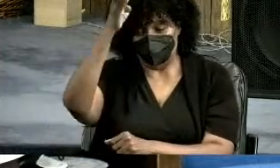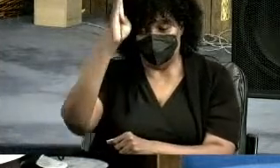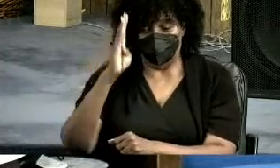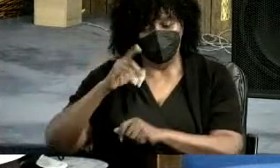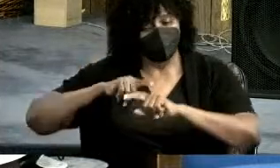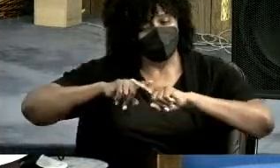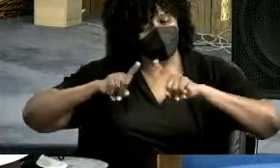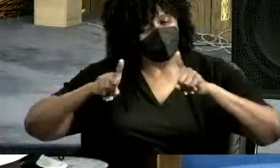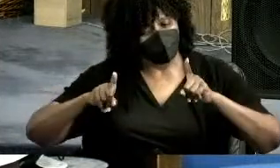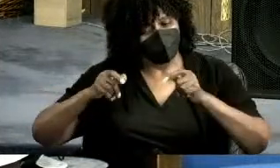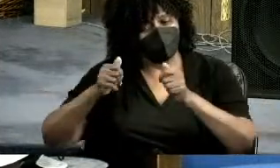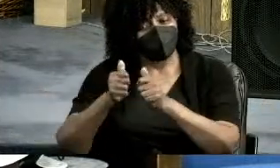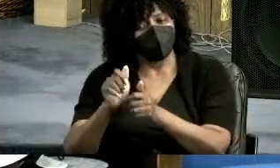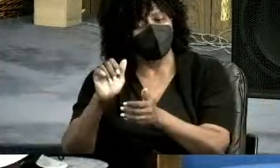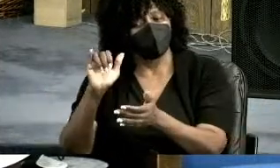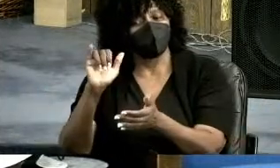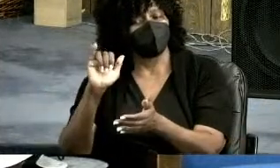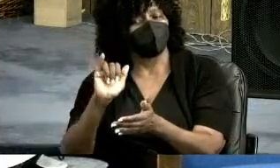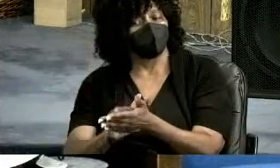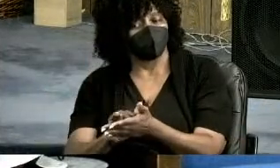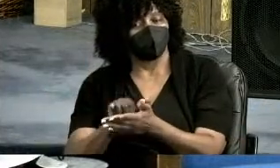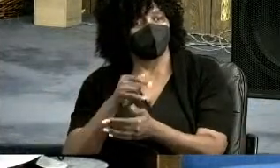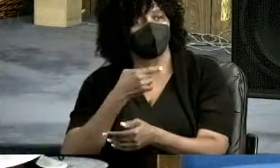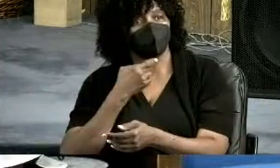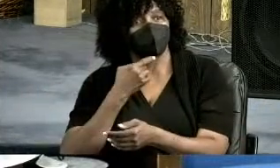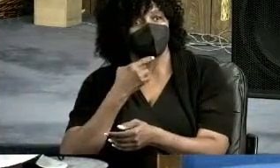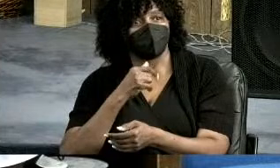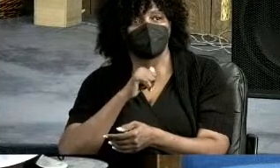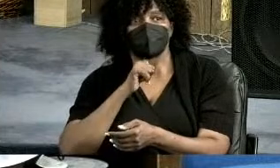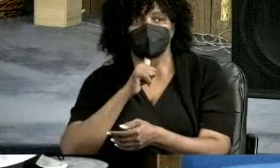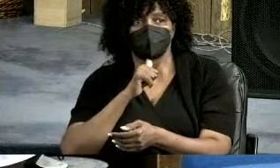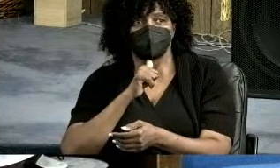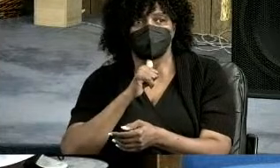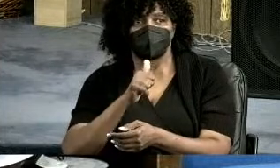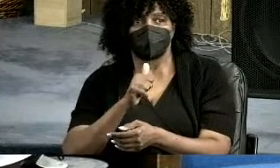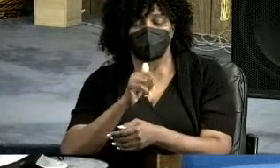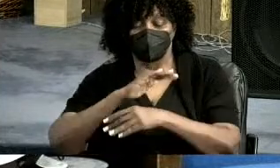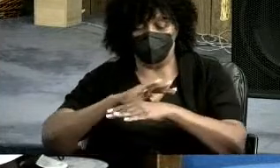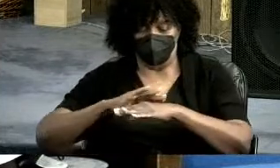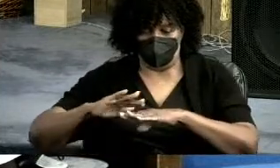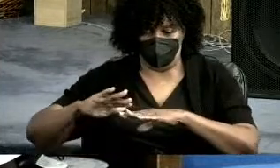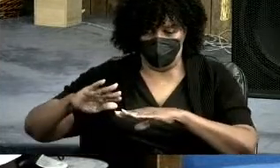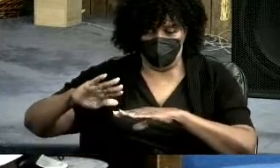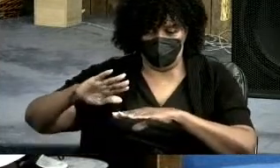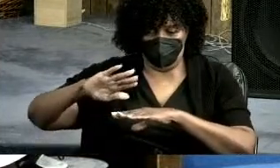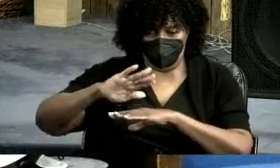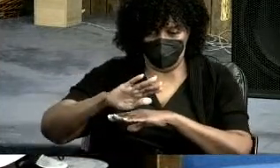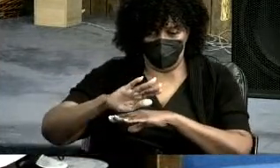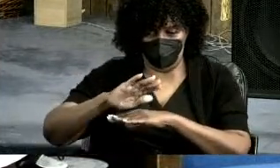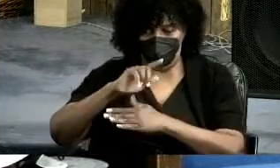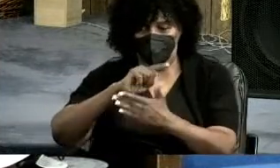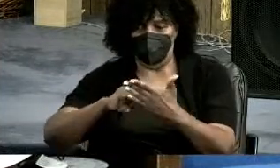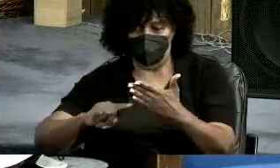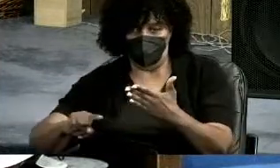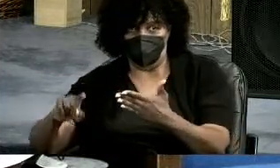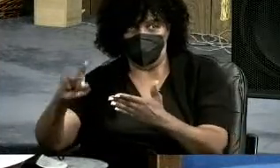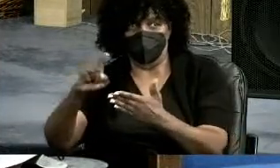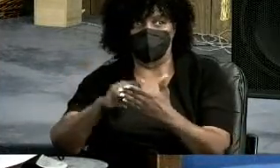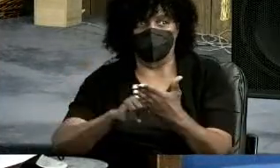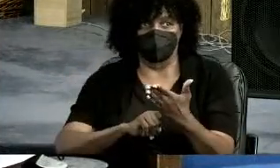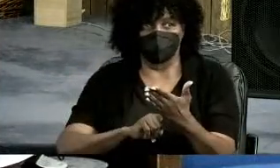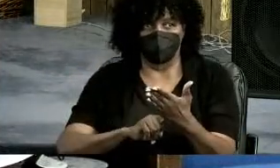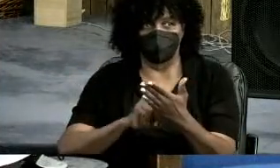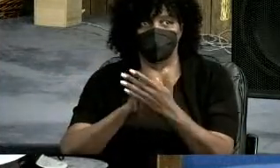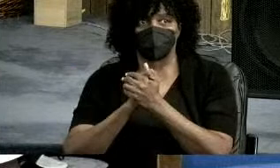And yet, with that being said, I am not above reproach. I am not above correction. I am